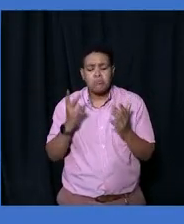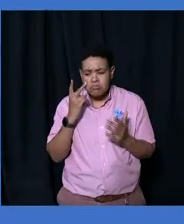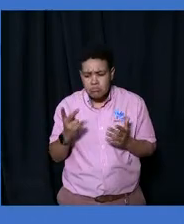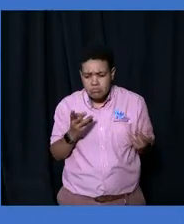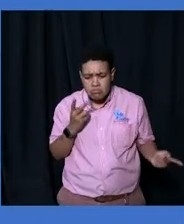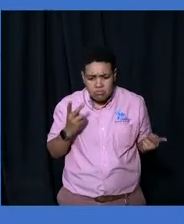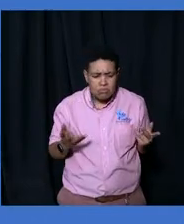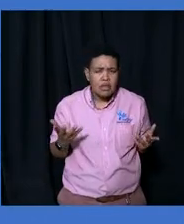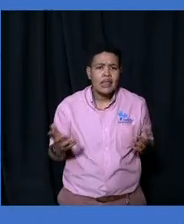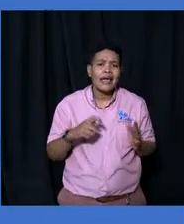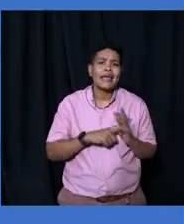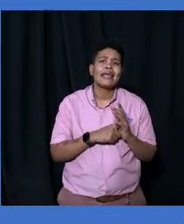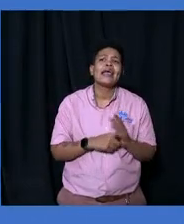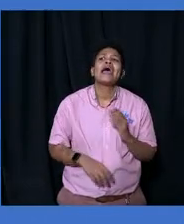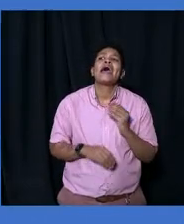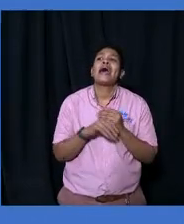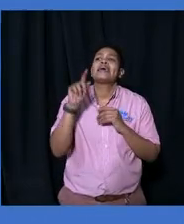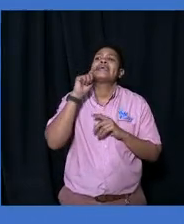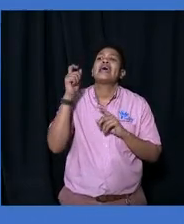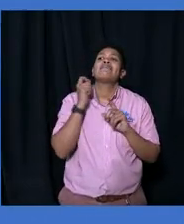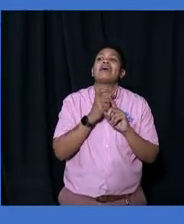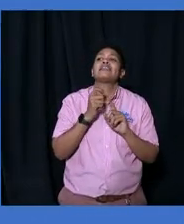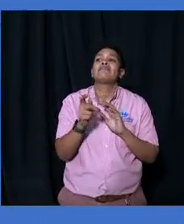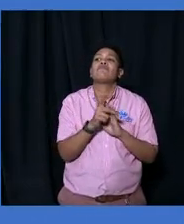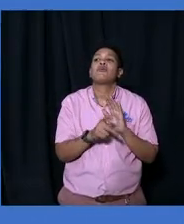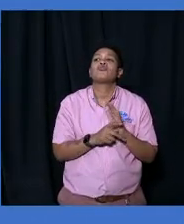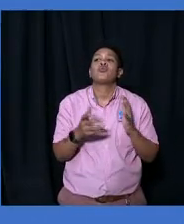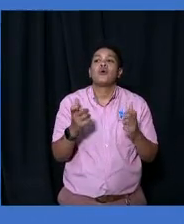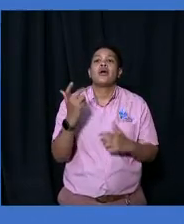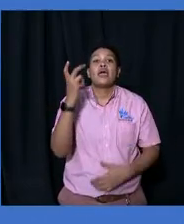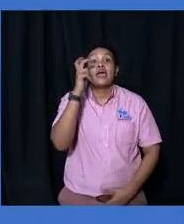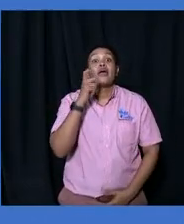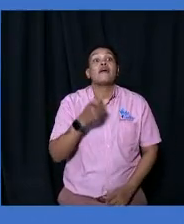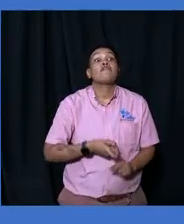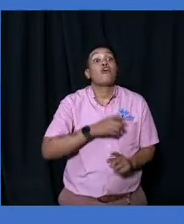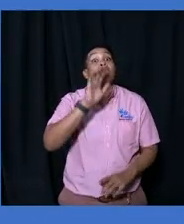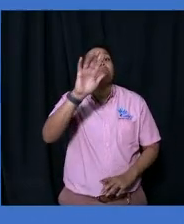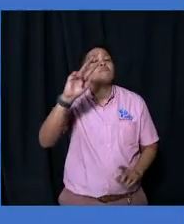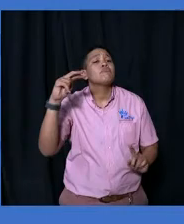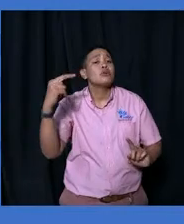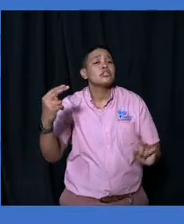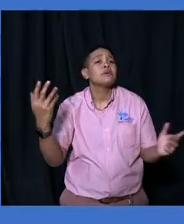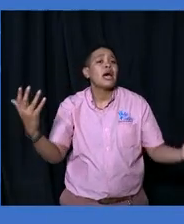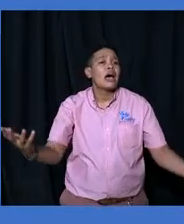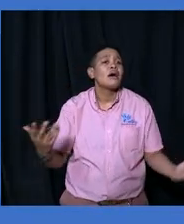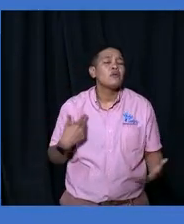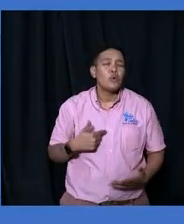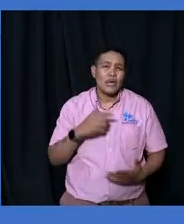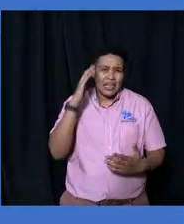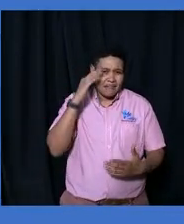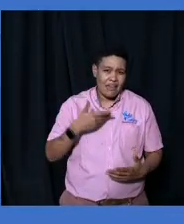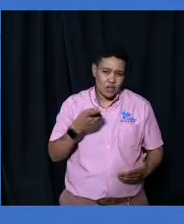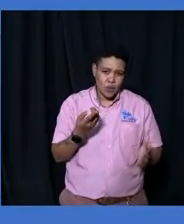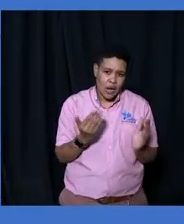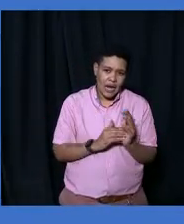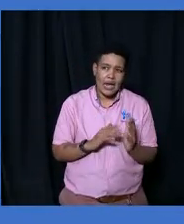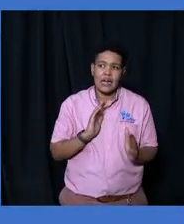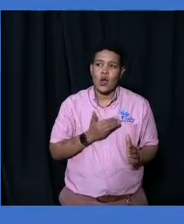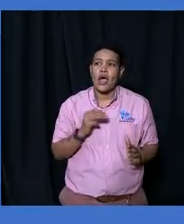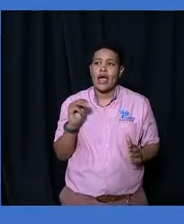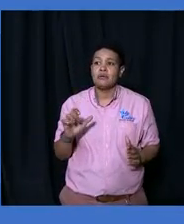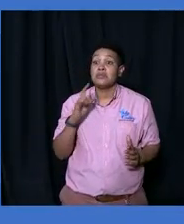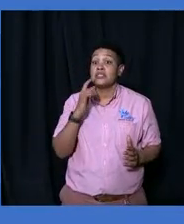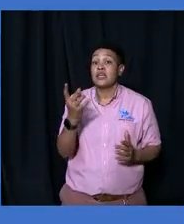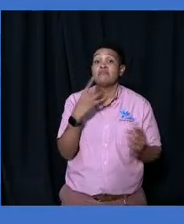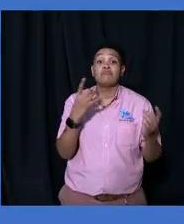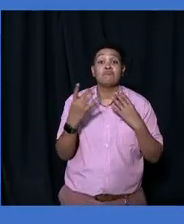are key to an effective policy. We would like to hear from you. And so we invite you again, as our moderator said,